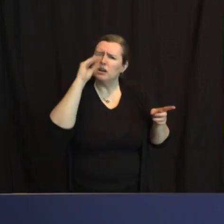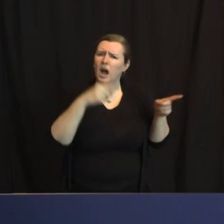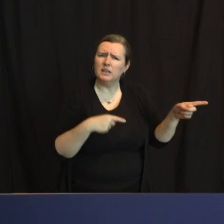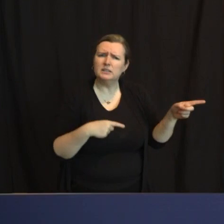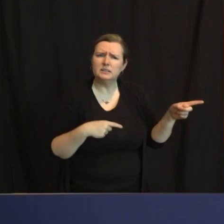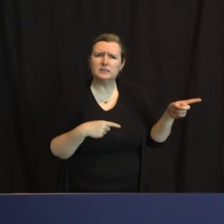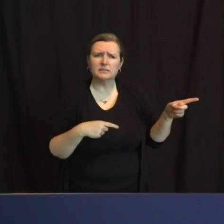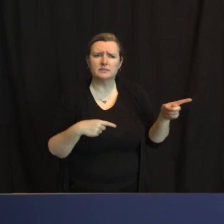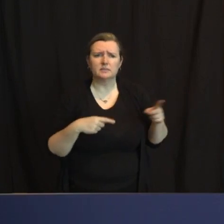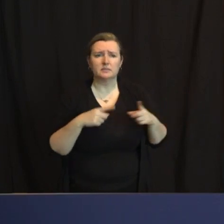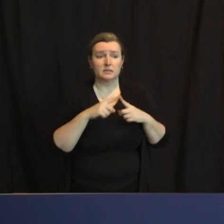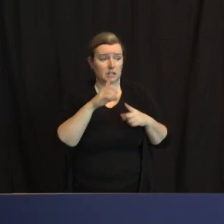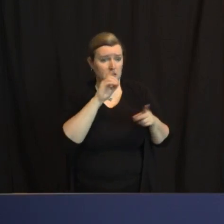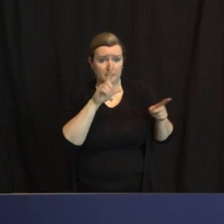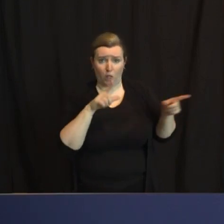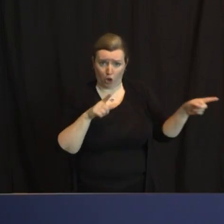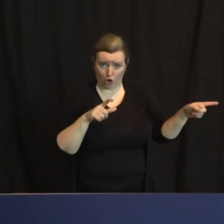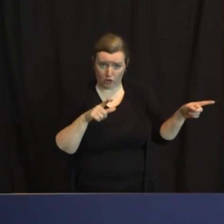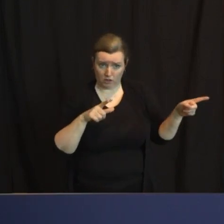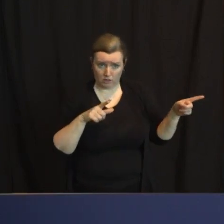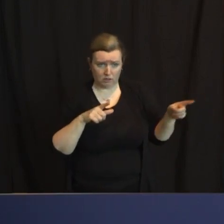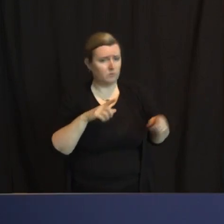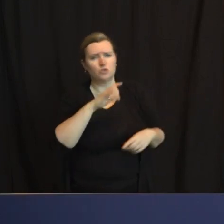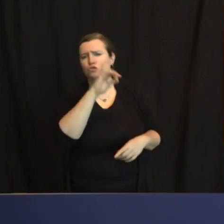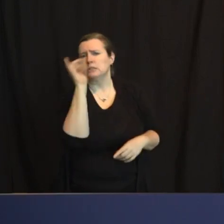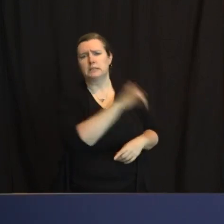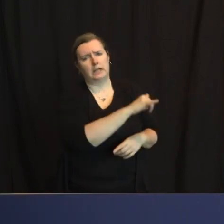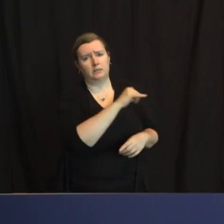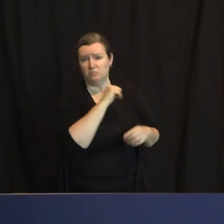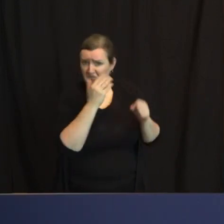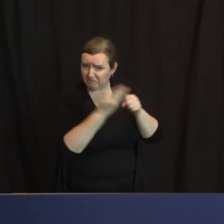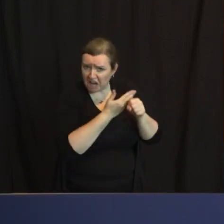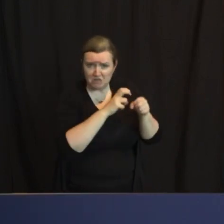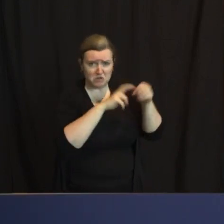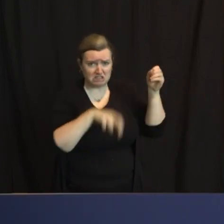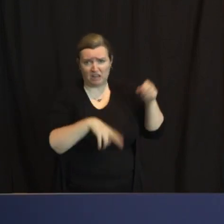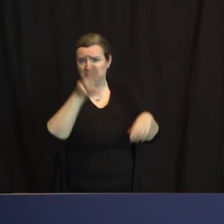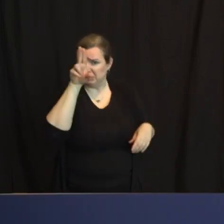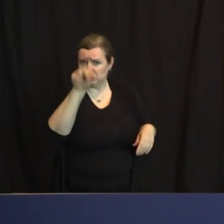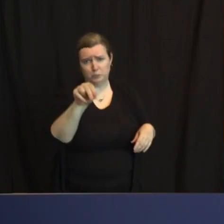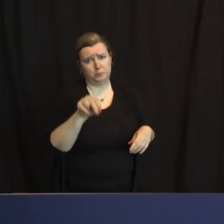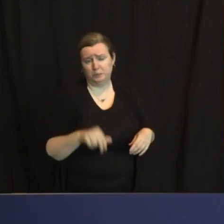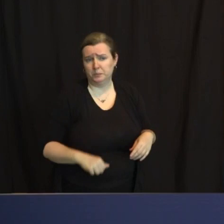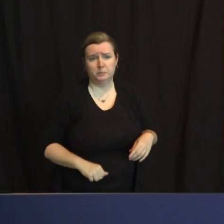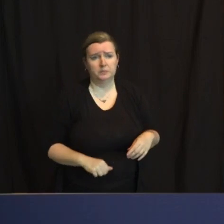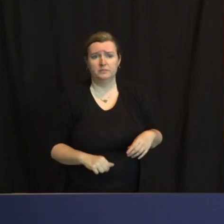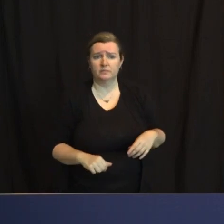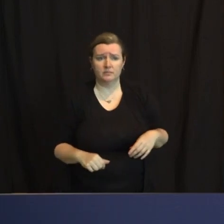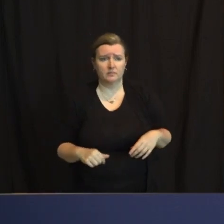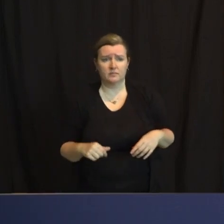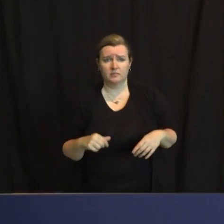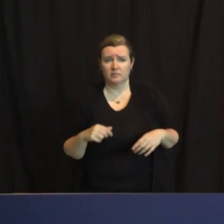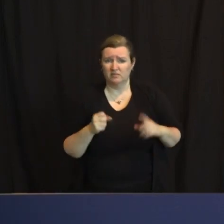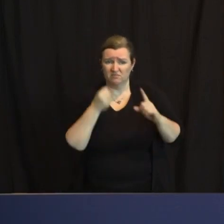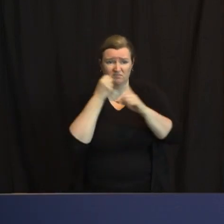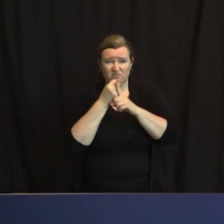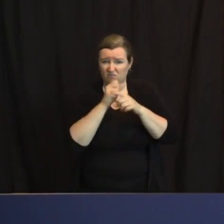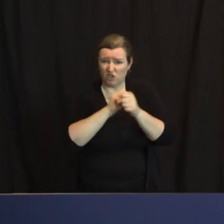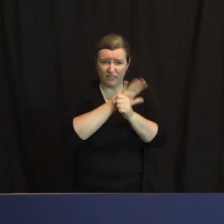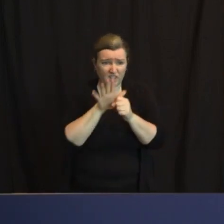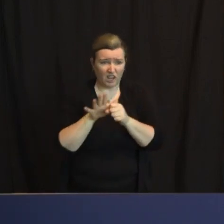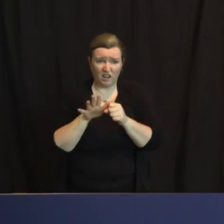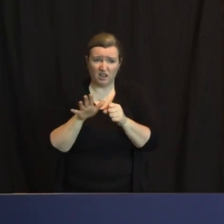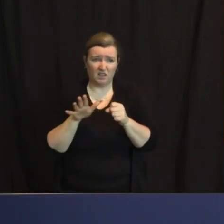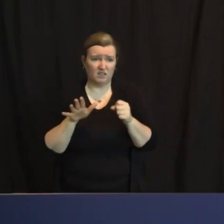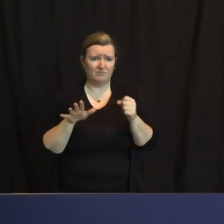flood. He and his team have laid it out, and I know that's not making up for anyone's frustrations. I don't blame you. But all